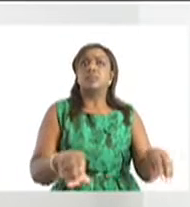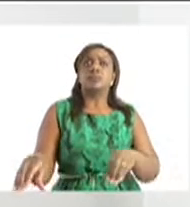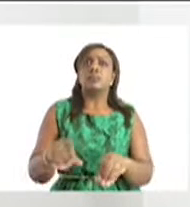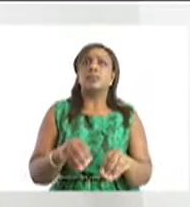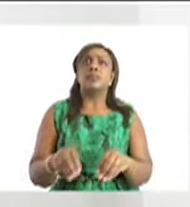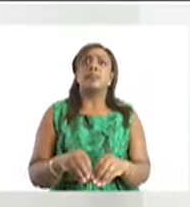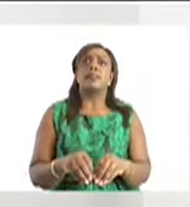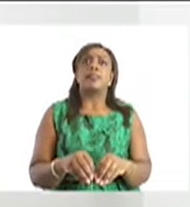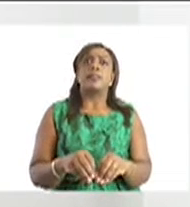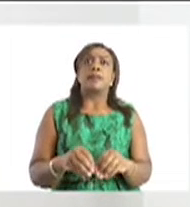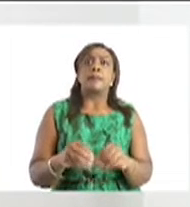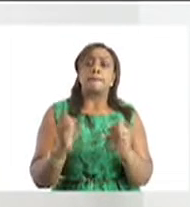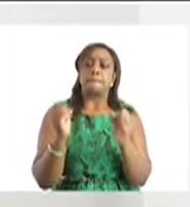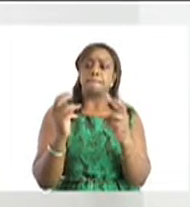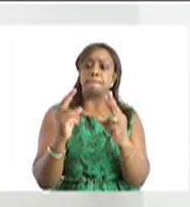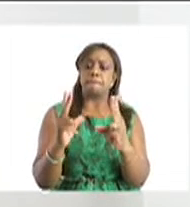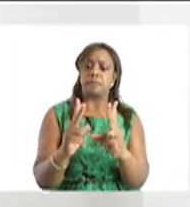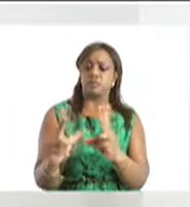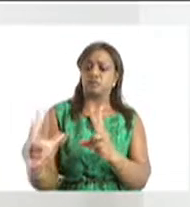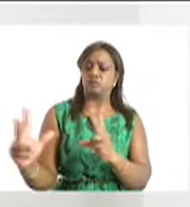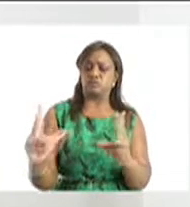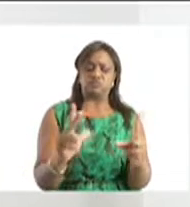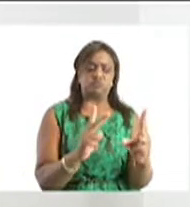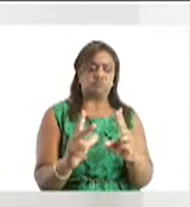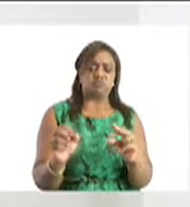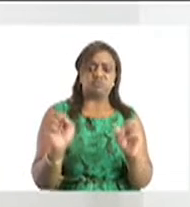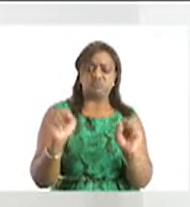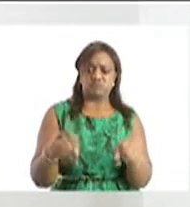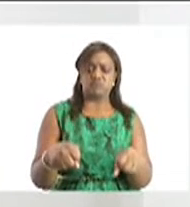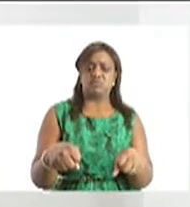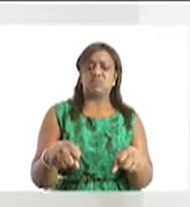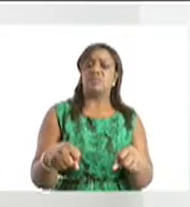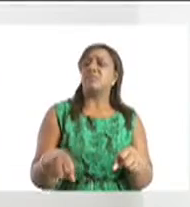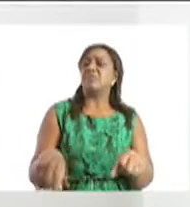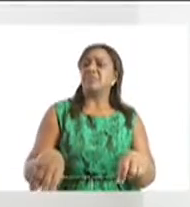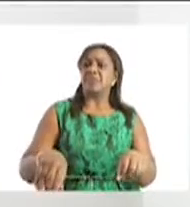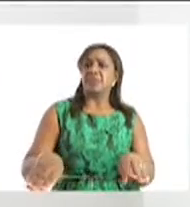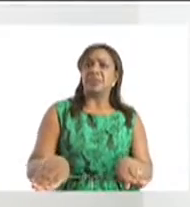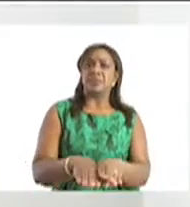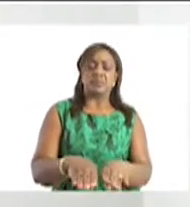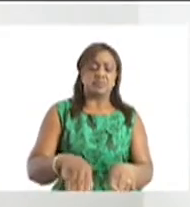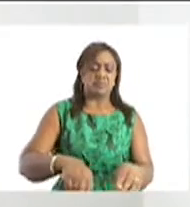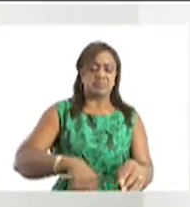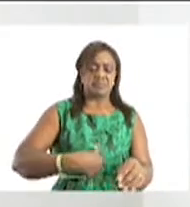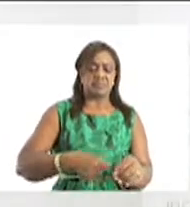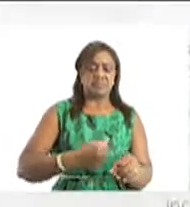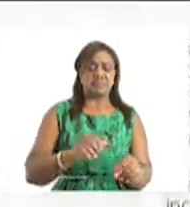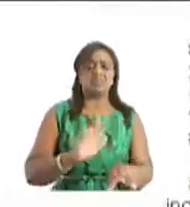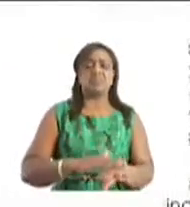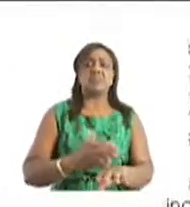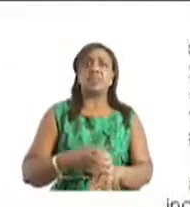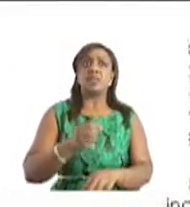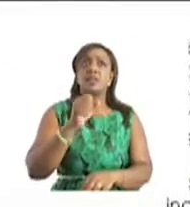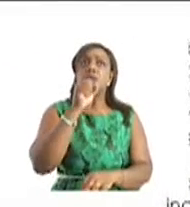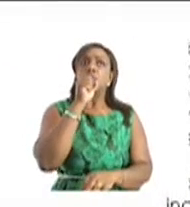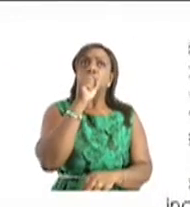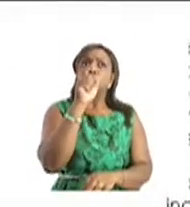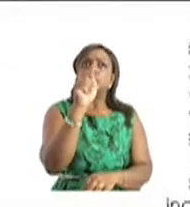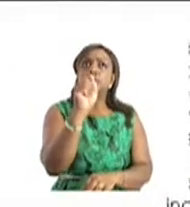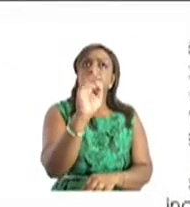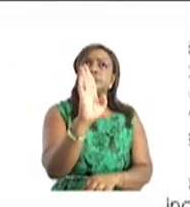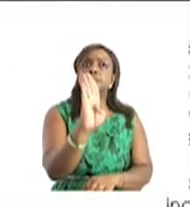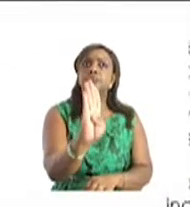residential crowding has been linked with both physical illness, such as tuberculosis and respiratory